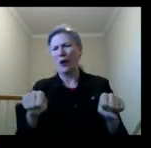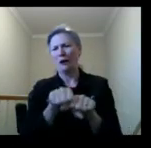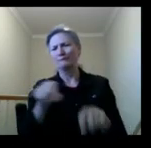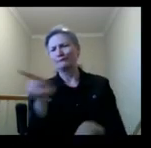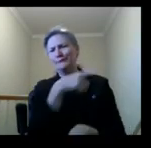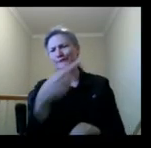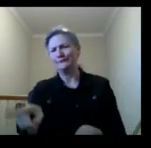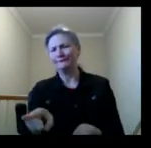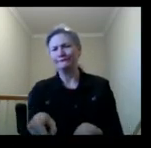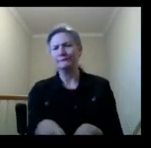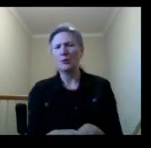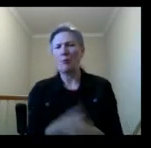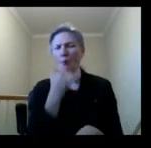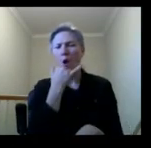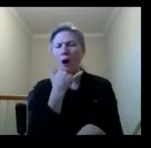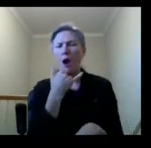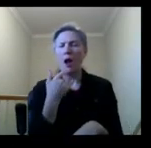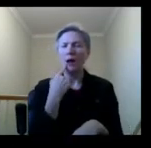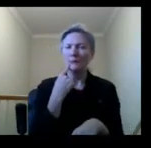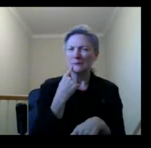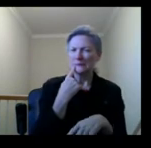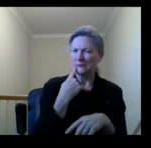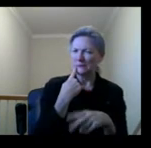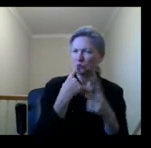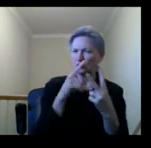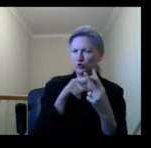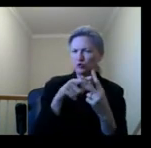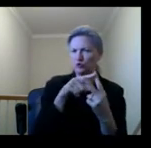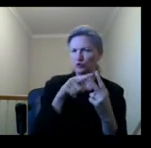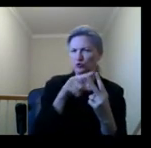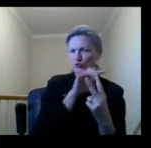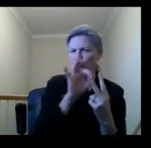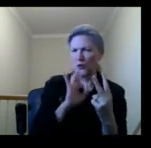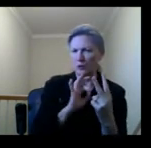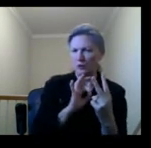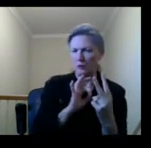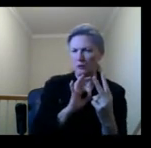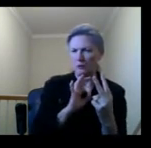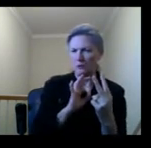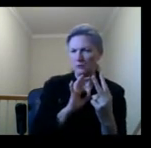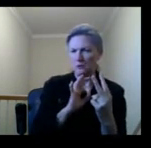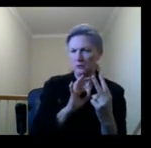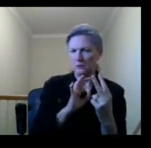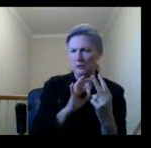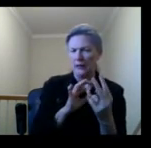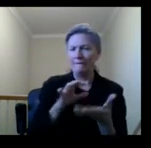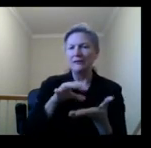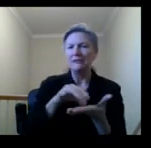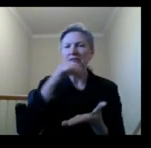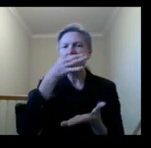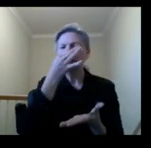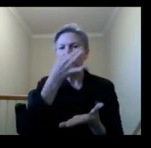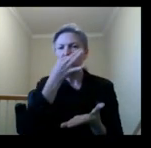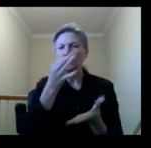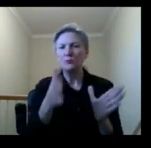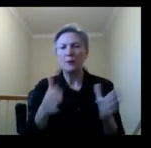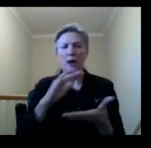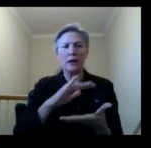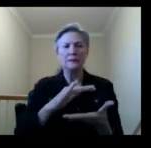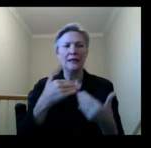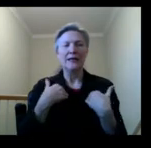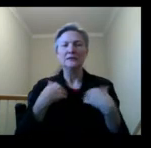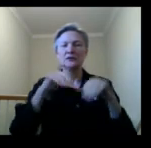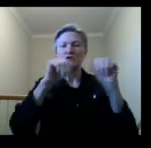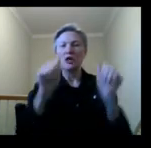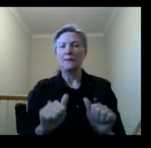X that out. So what I'm stuck with now are these two choices, right? But when I look, this has the